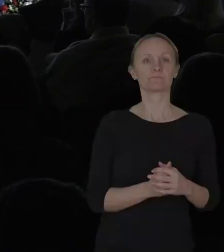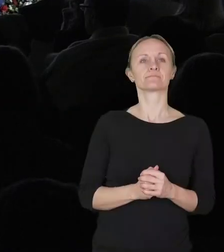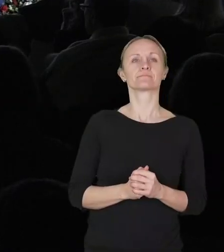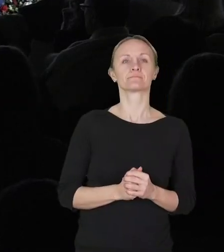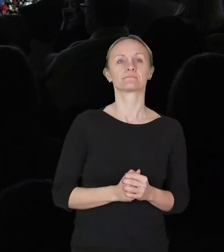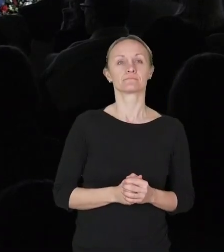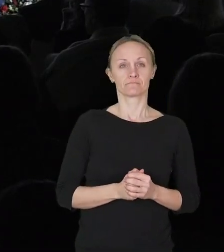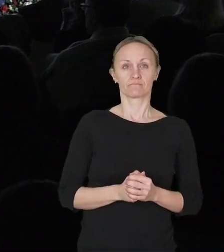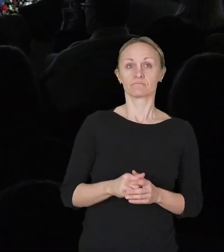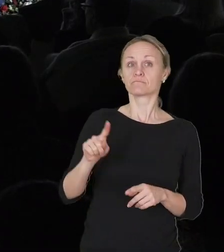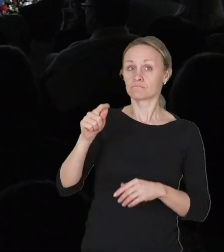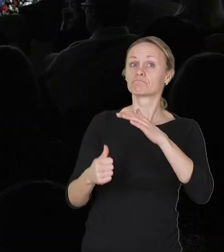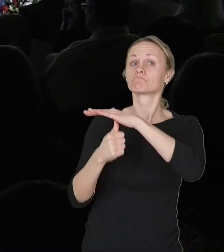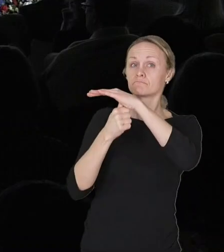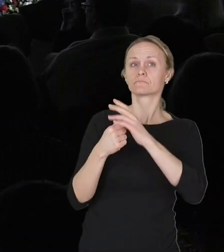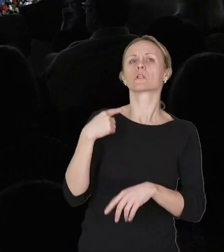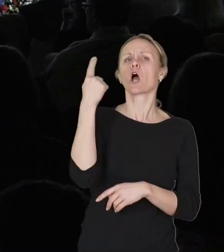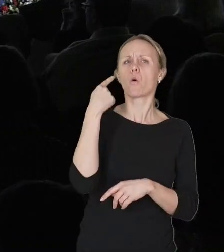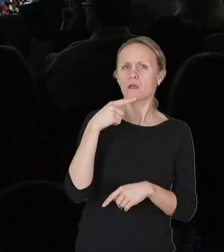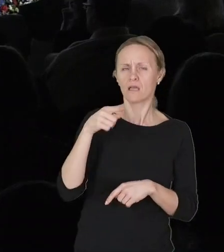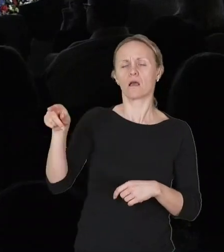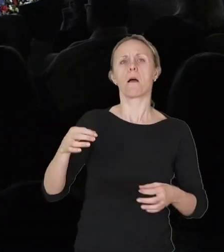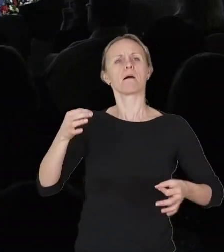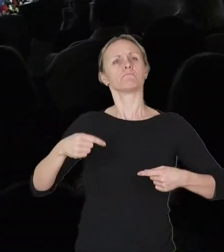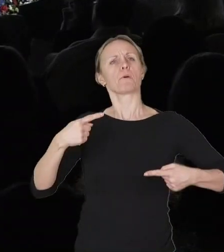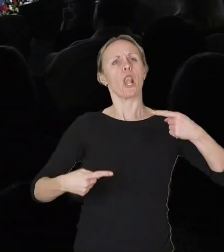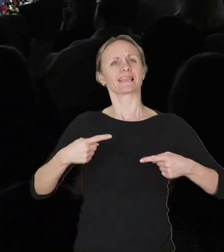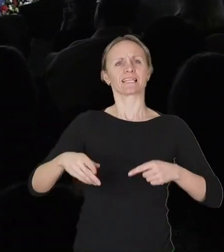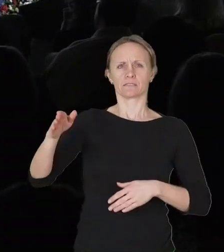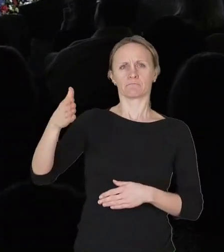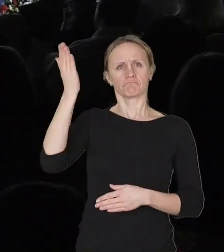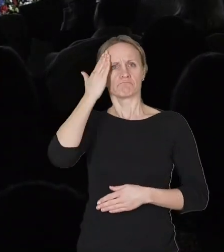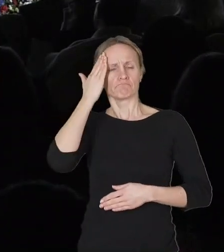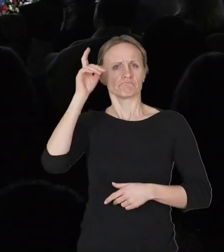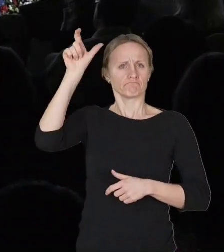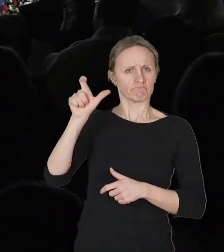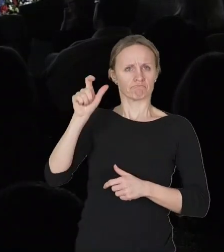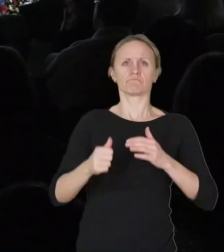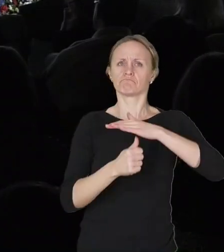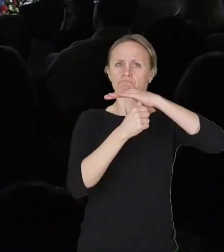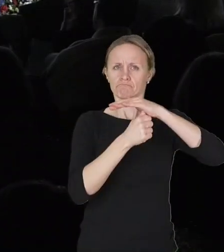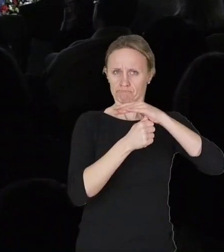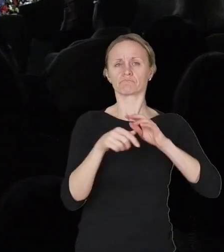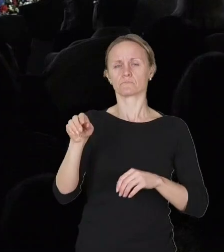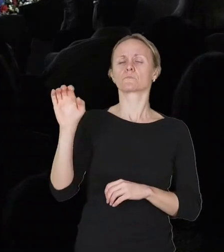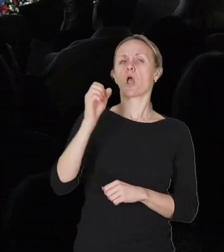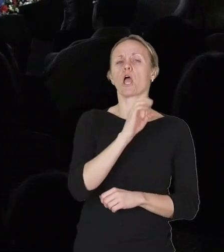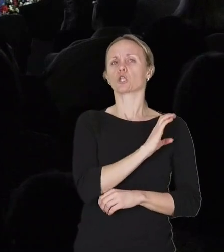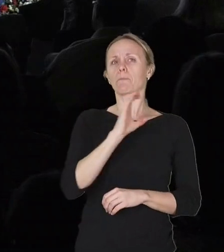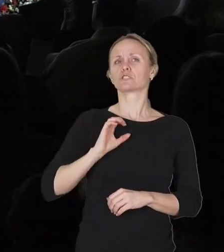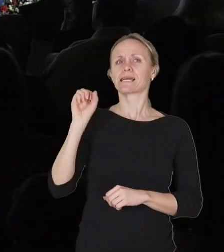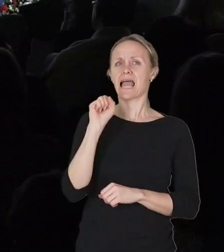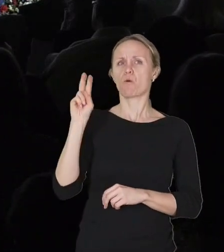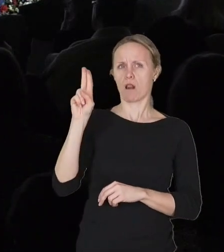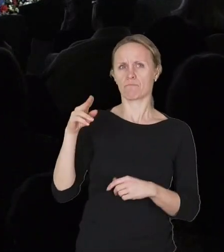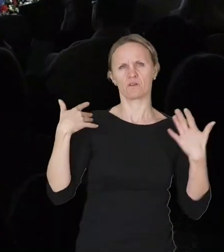Commission. Wolfgang is very experienced in all these issues related to cohesion policy. In the last